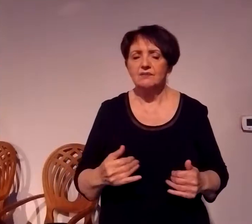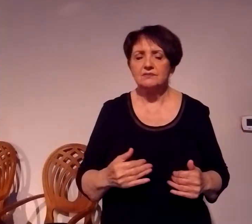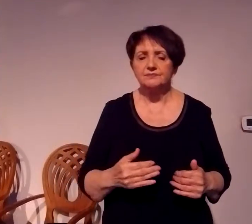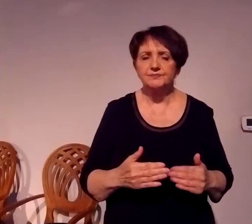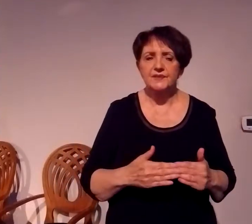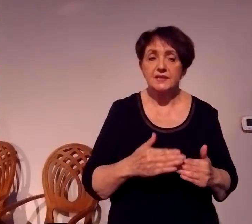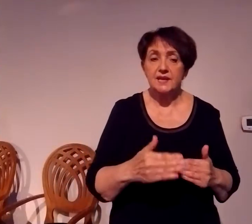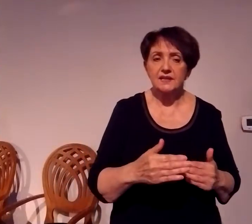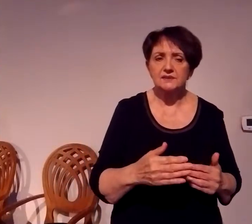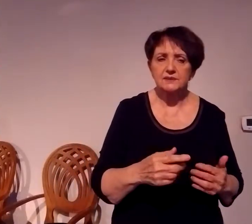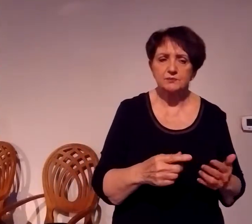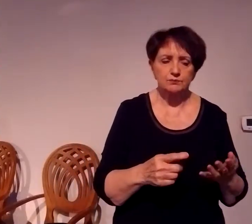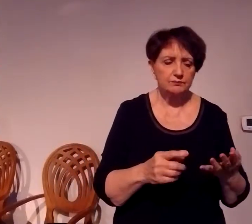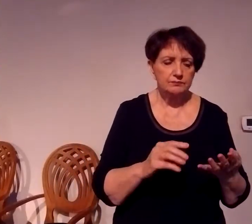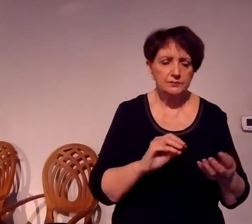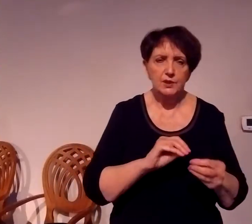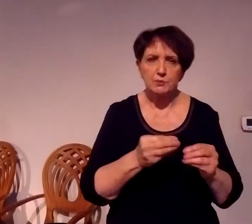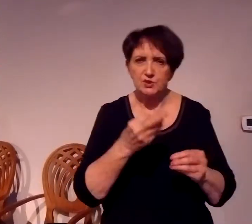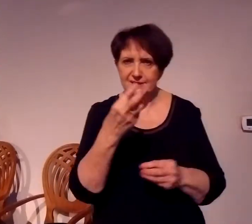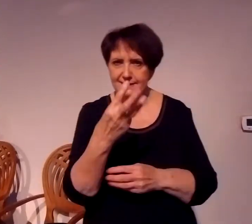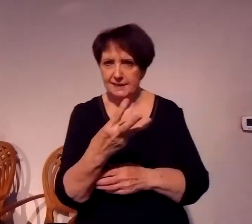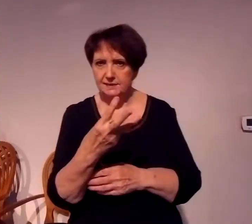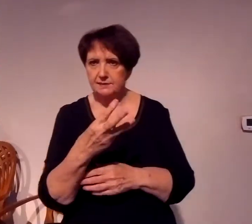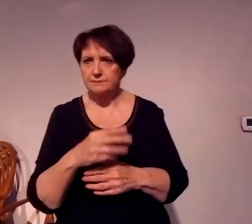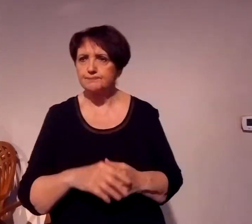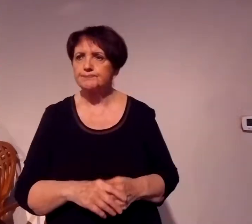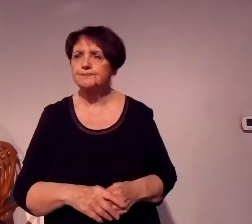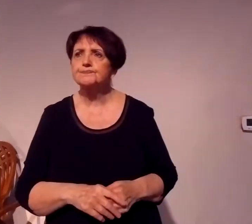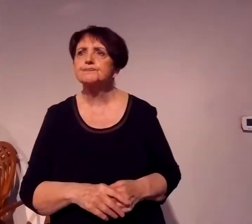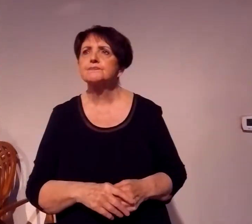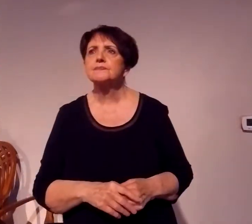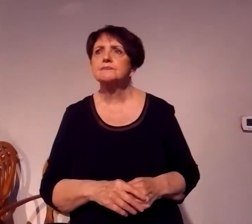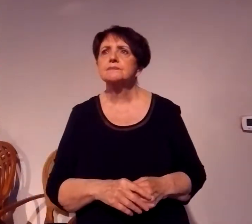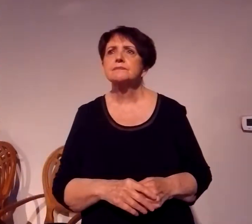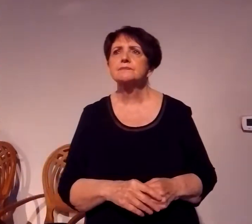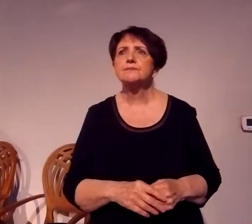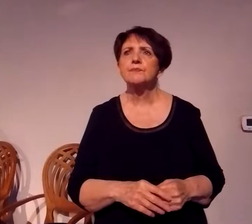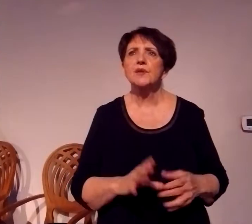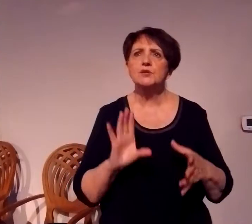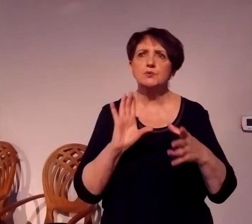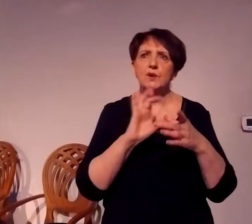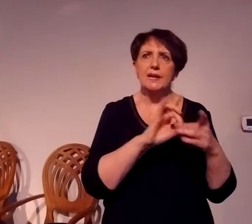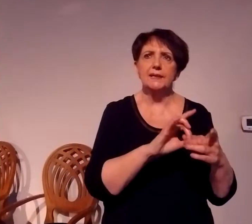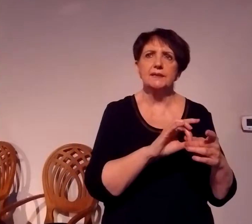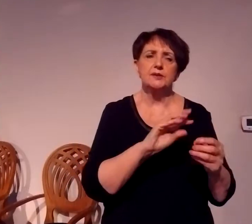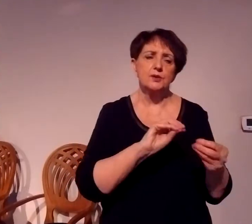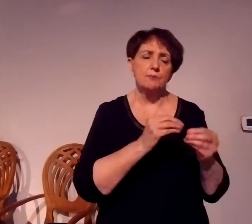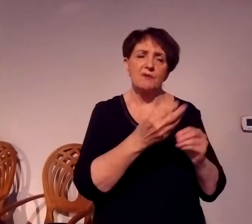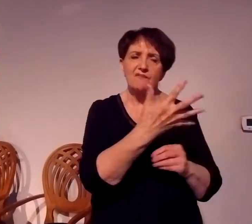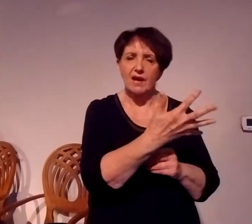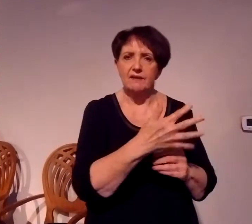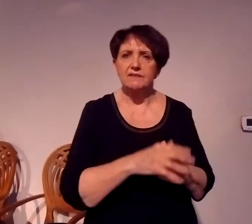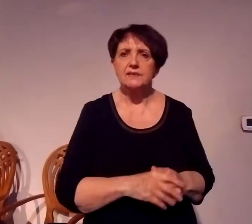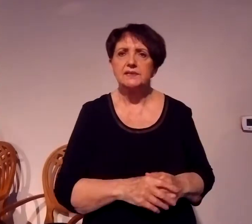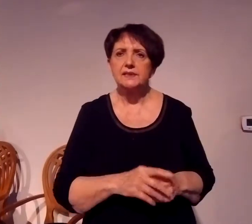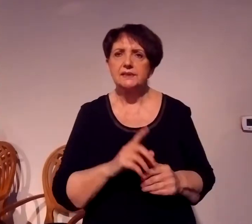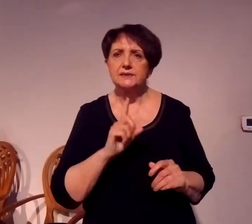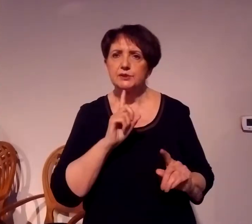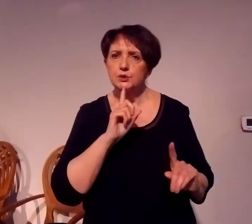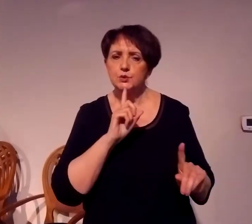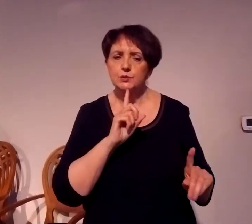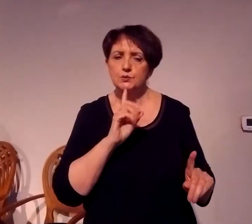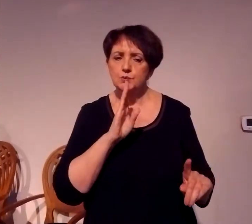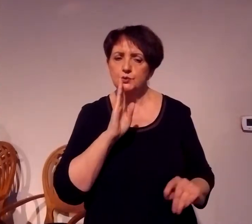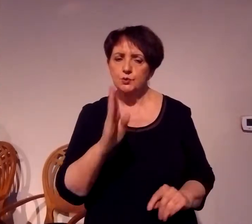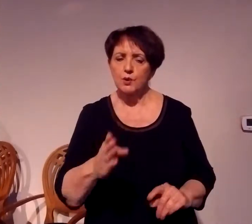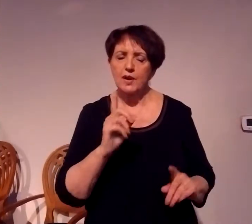number 6, is coupled with this number 5 practical step. Number 6 is direct quote from